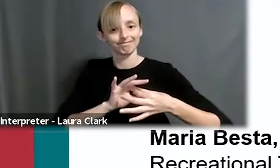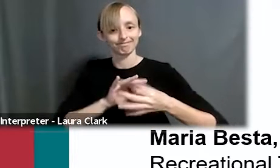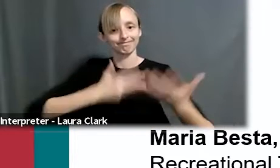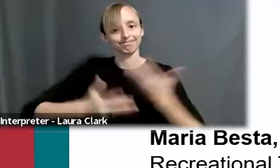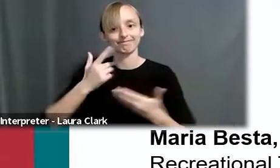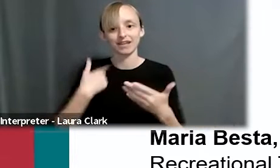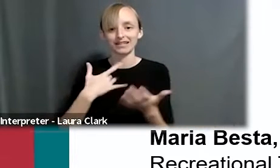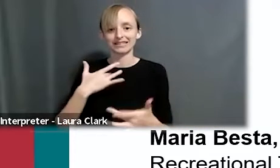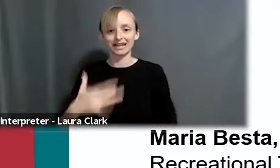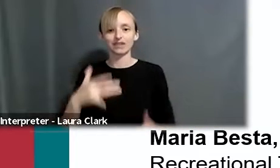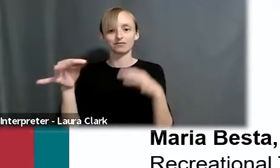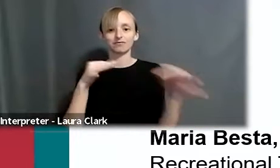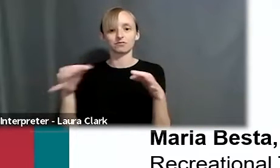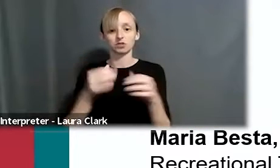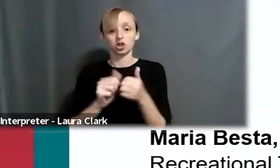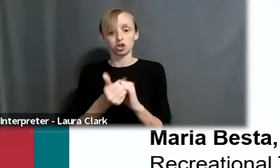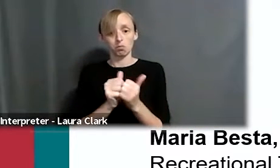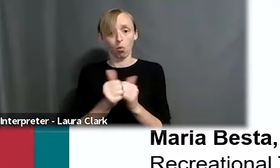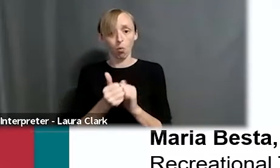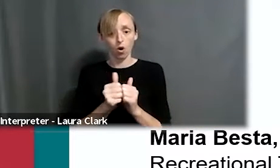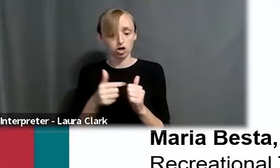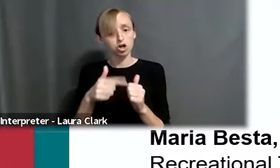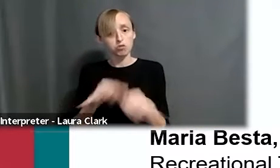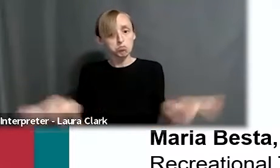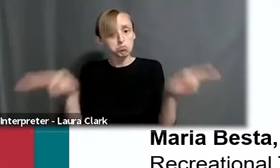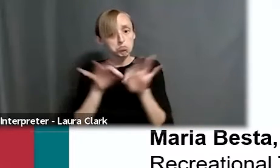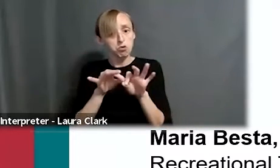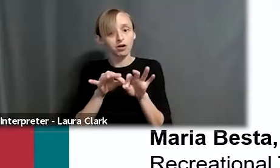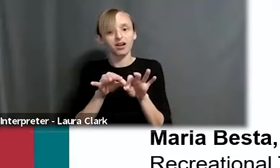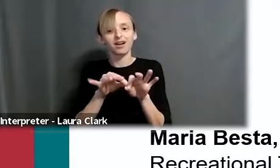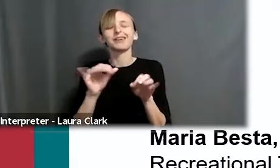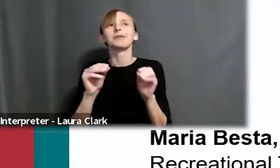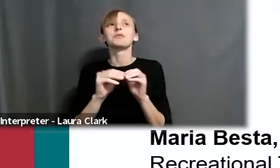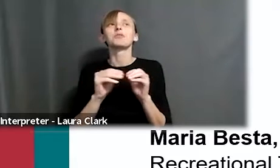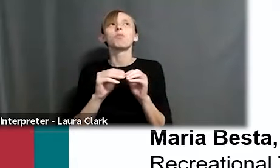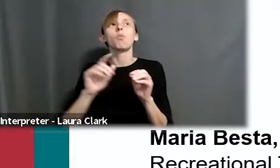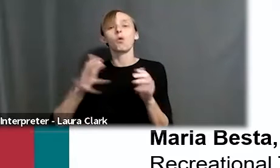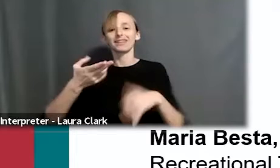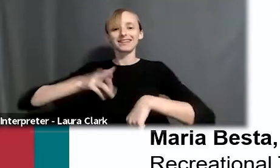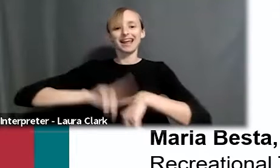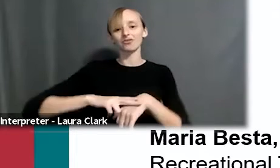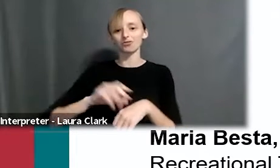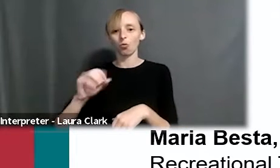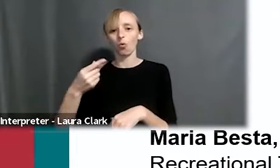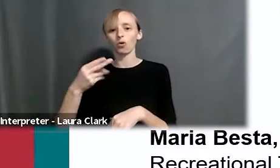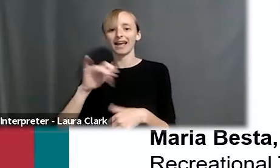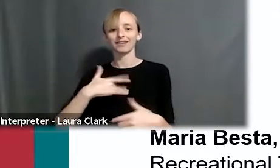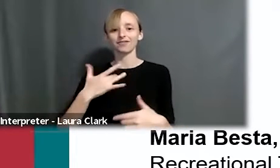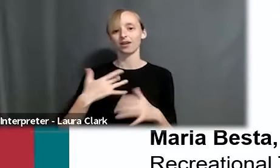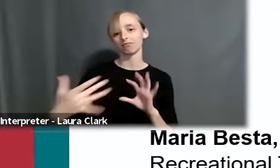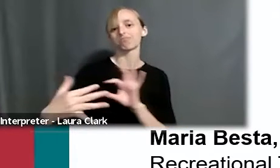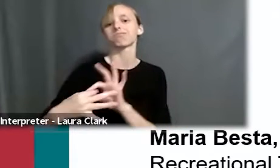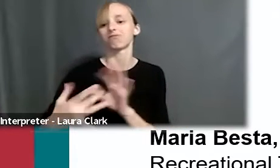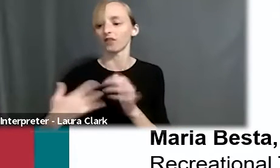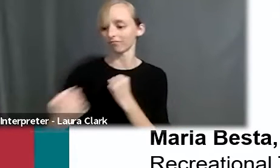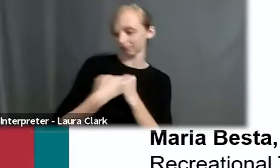sports playing the sport is a big deal, but it's a lot more about an organic, natural support that it offers.